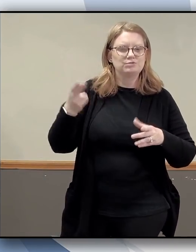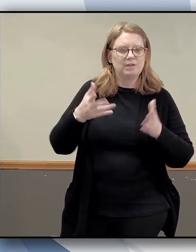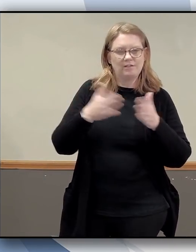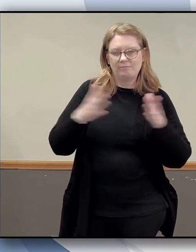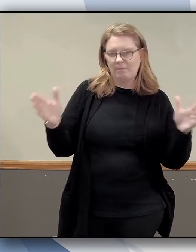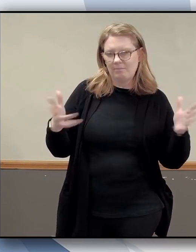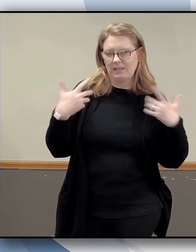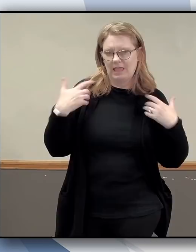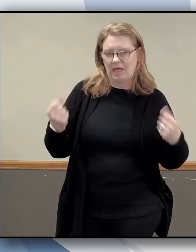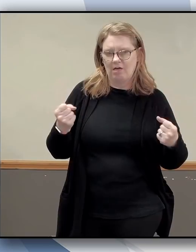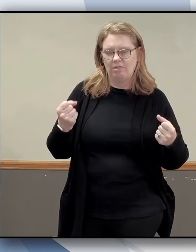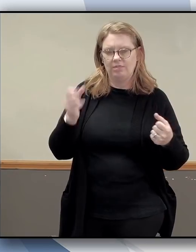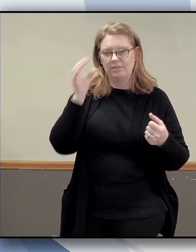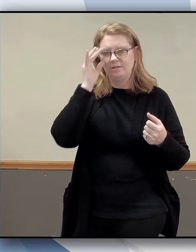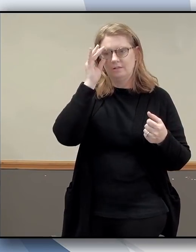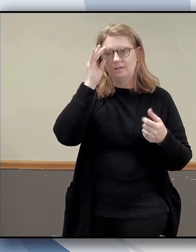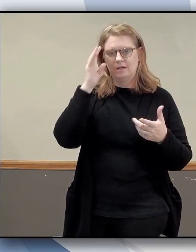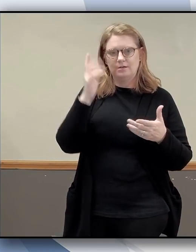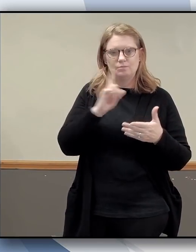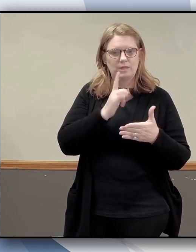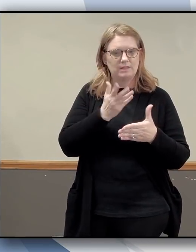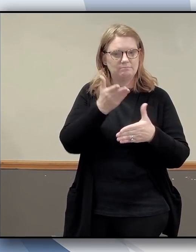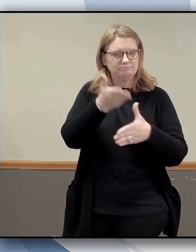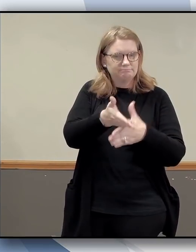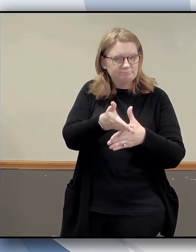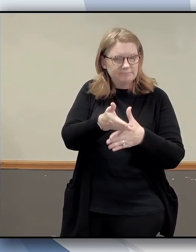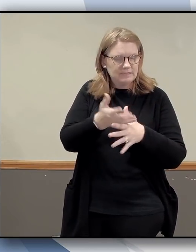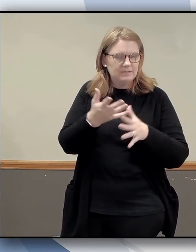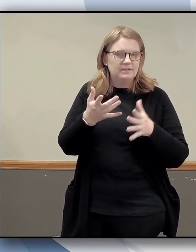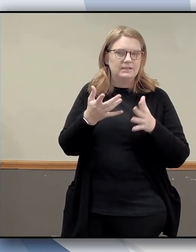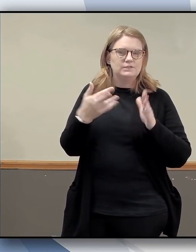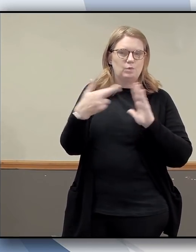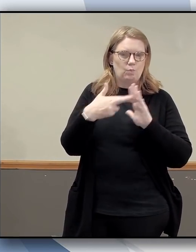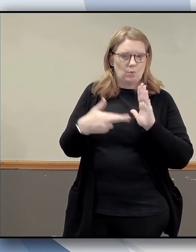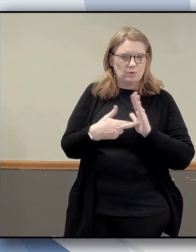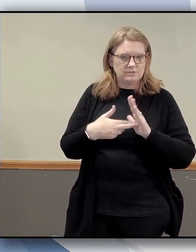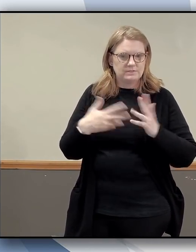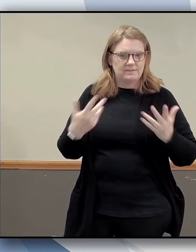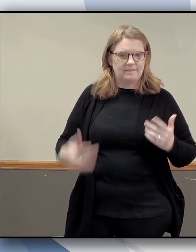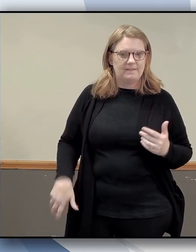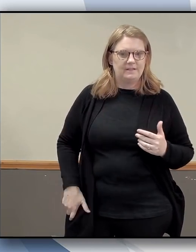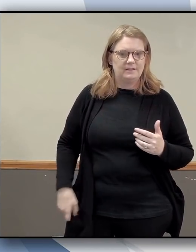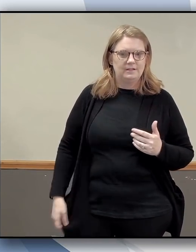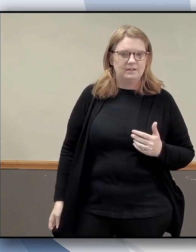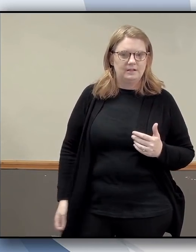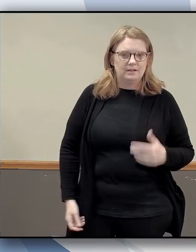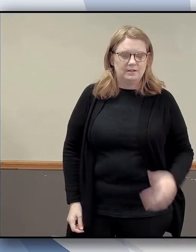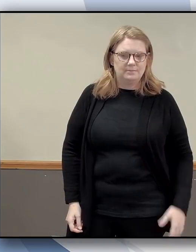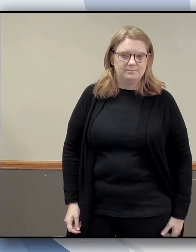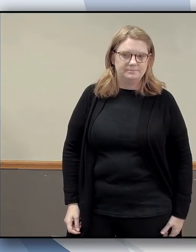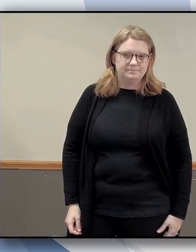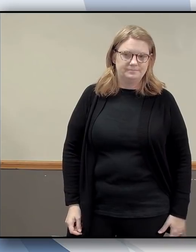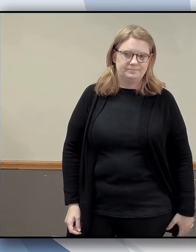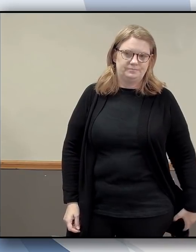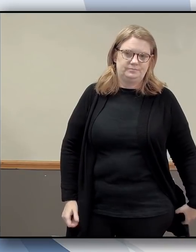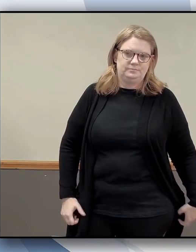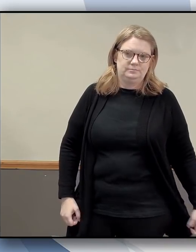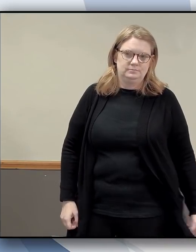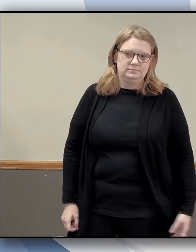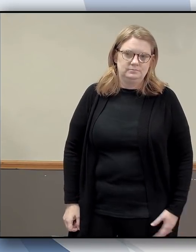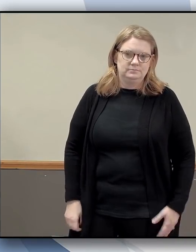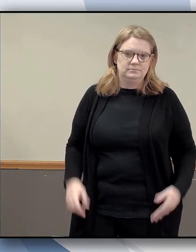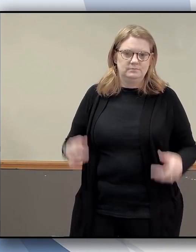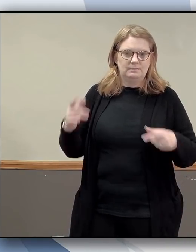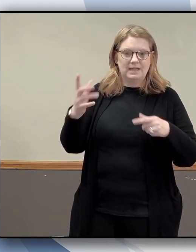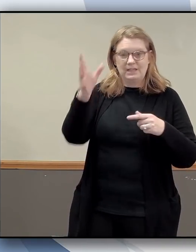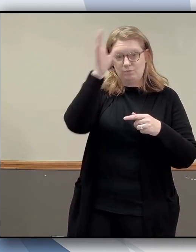creeping into into regulations. I mean, I'll go back to my grandfather, Dr.